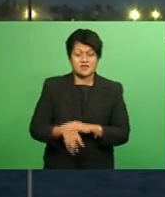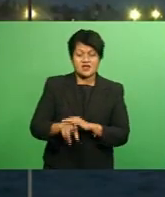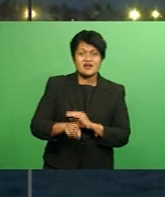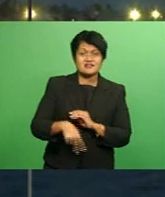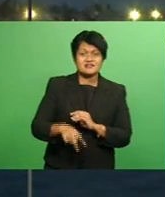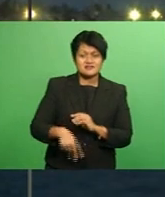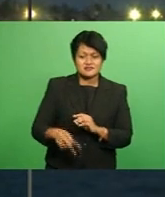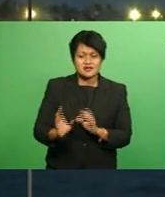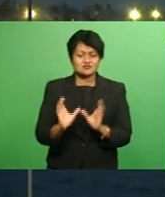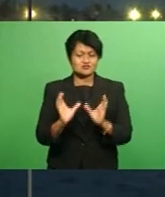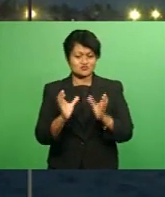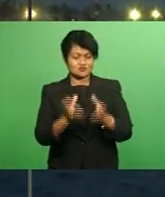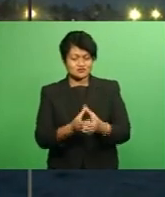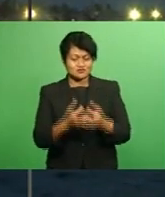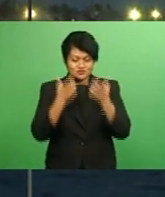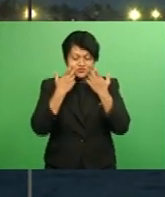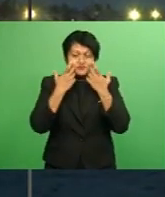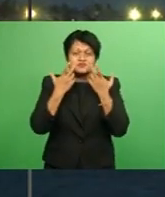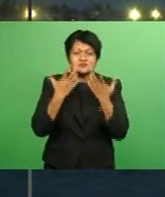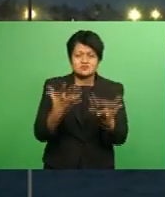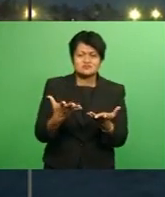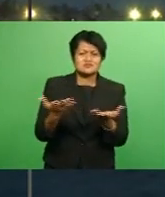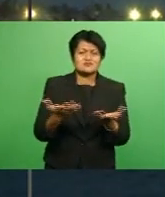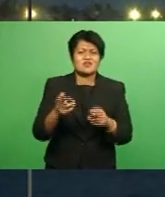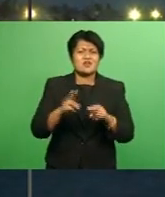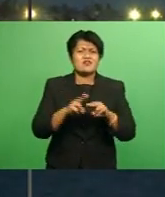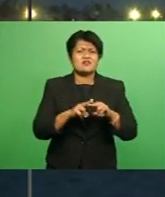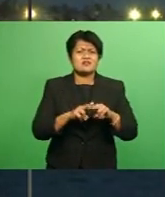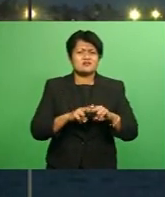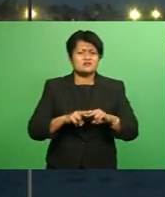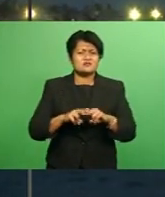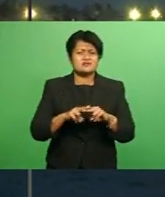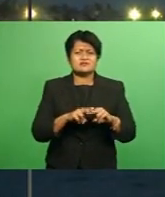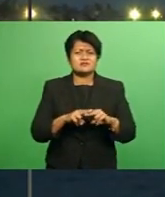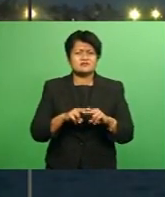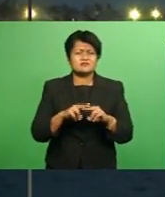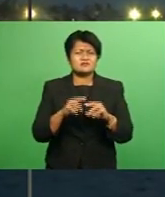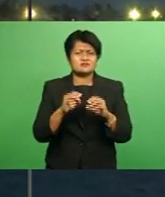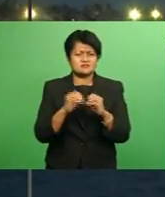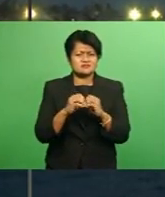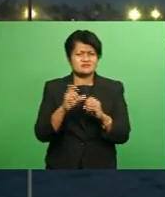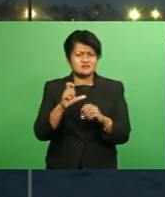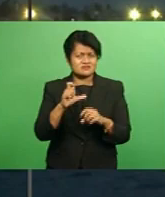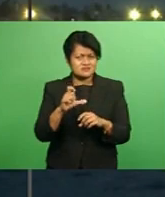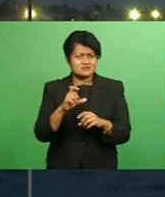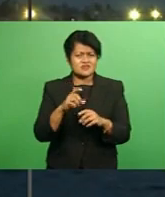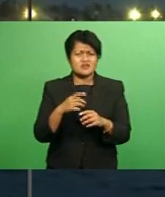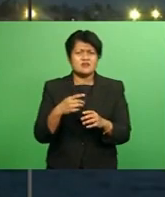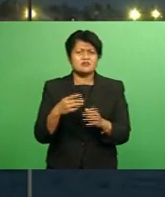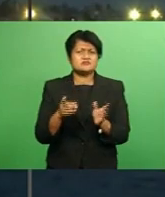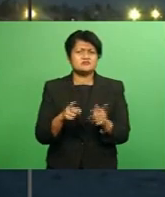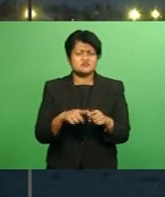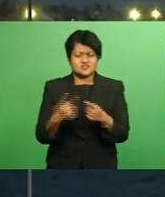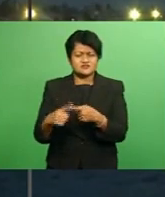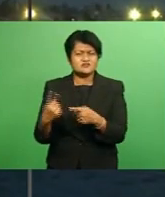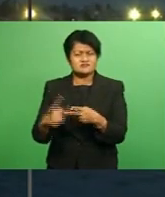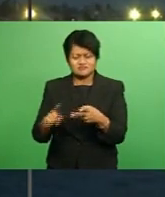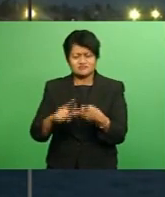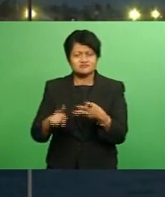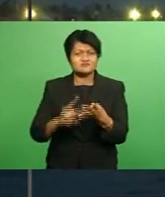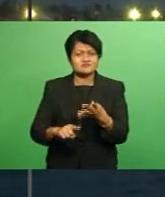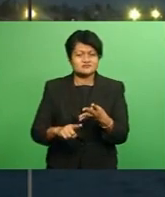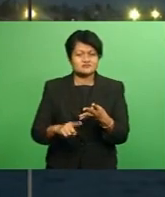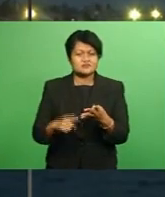be showcasing their talent at the Fijian Broadcasting Corporation's Mirchi FM Radio Fiji 2 non-stop Holi Masti celebration